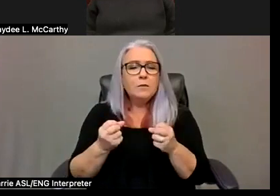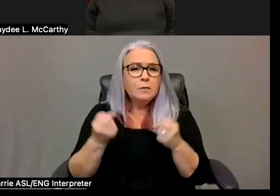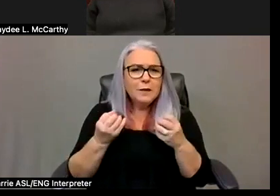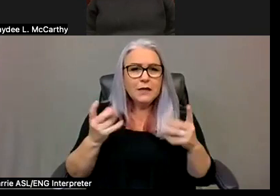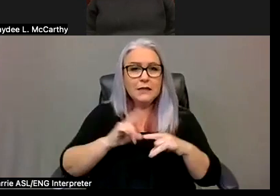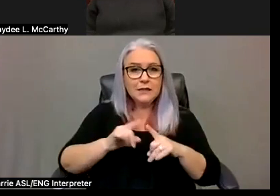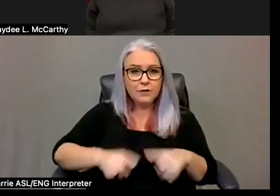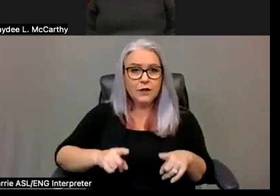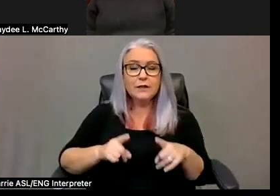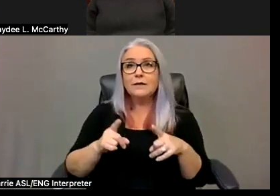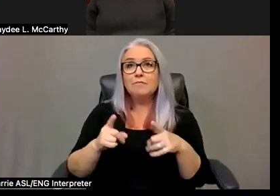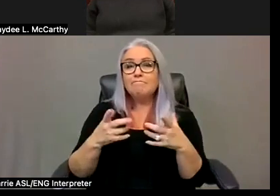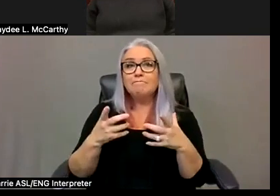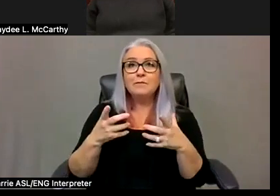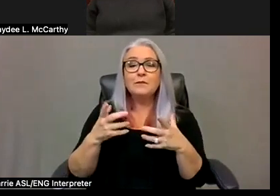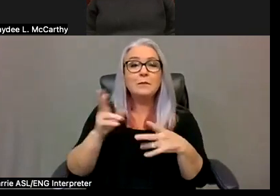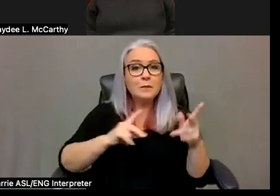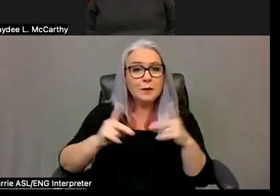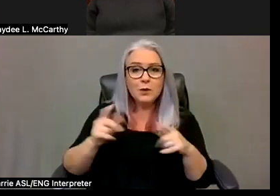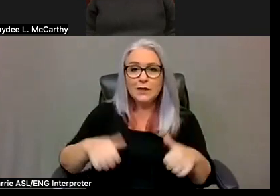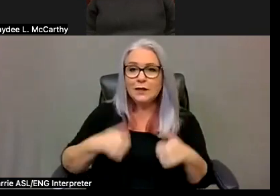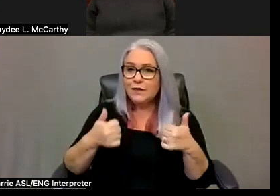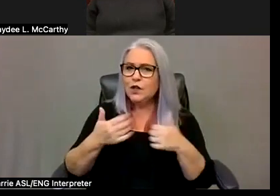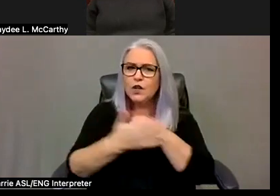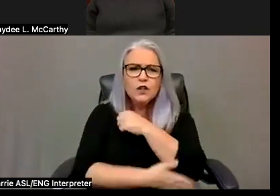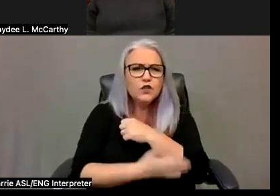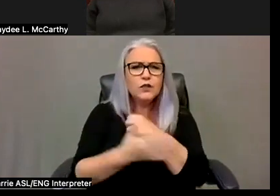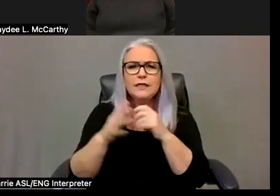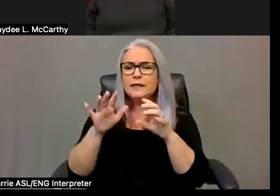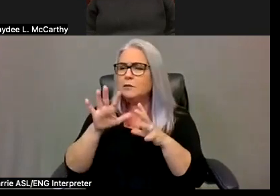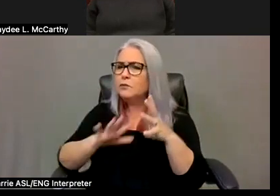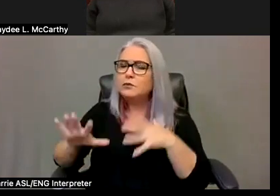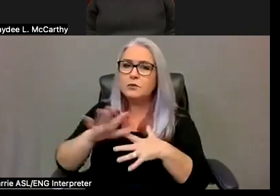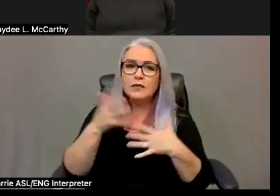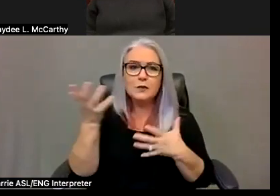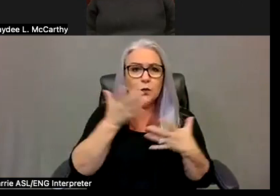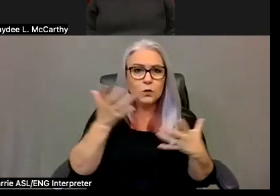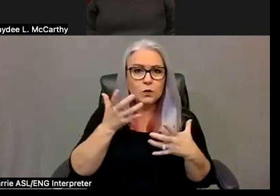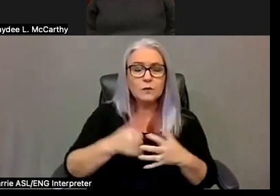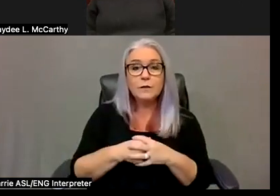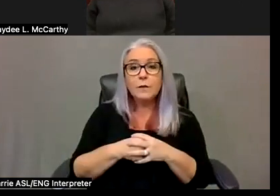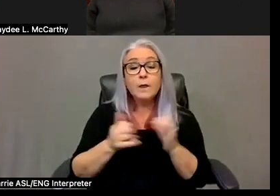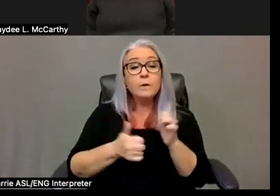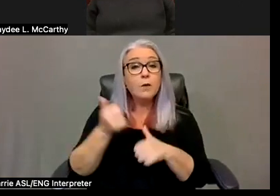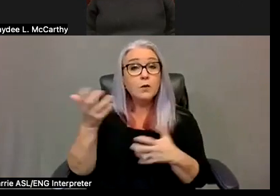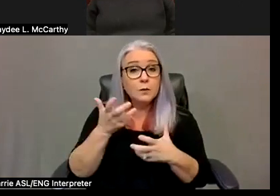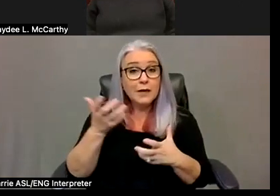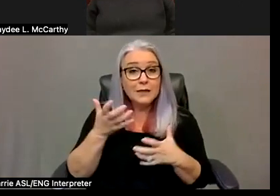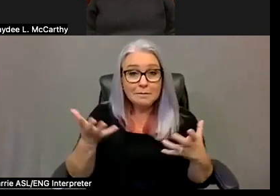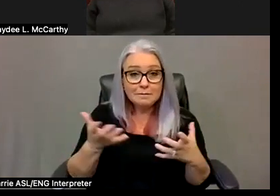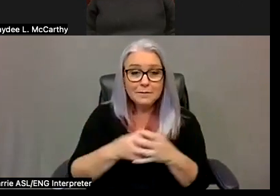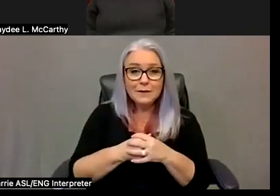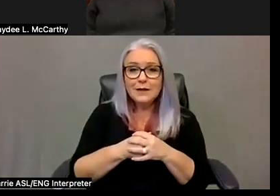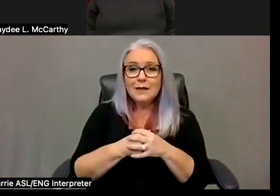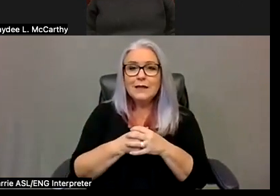life that people come from, different countries, I mean, it's amazing. And the most amazing part is how there's